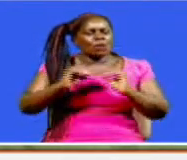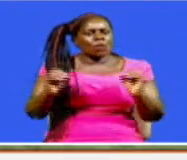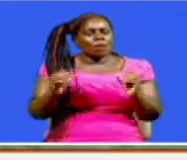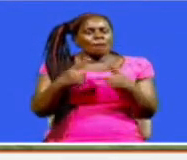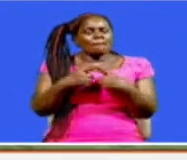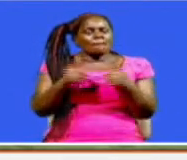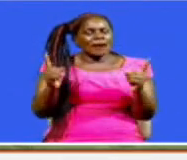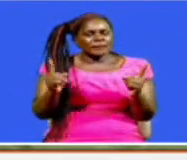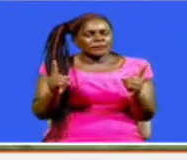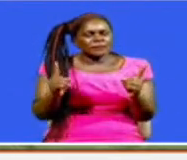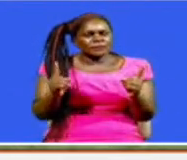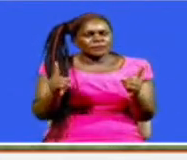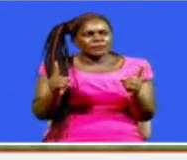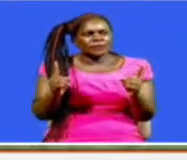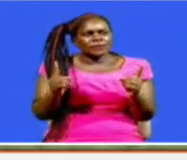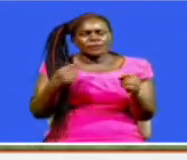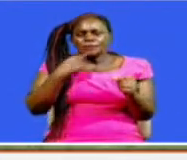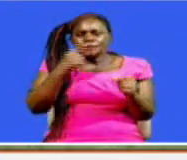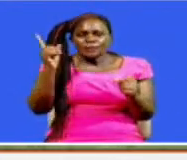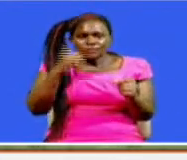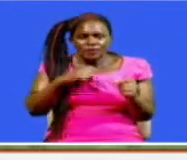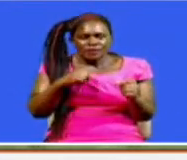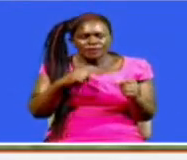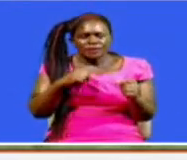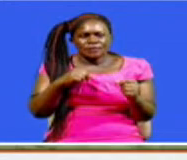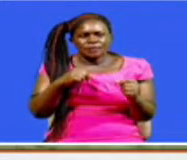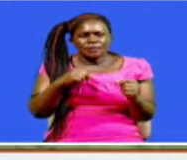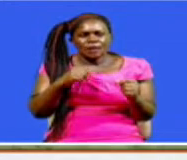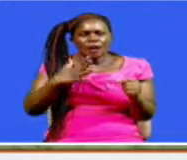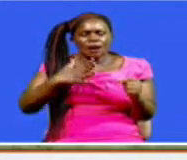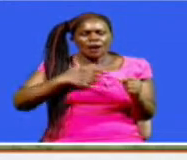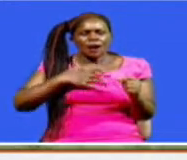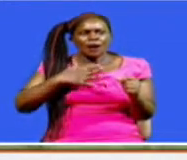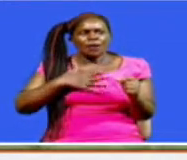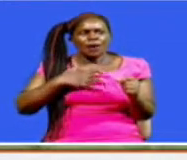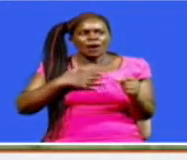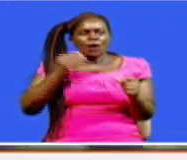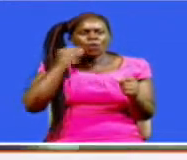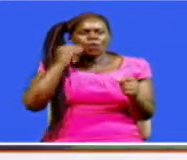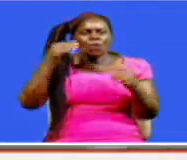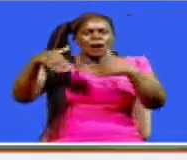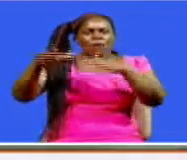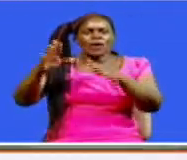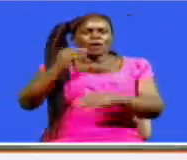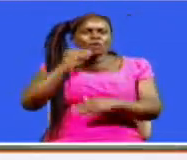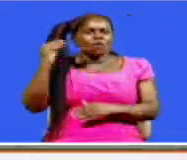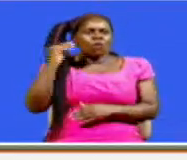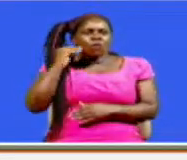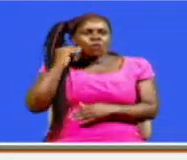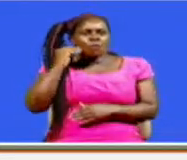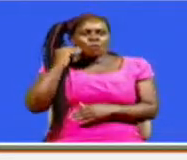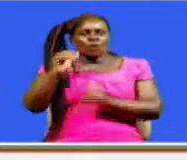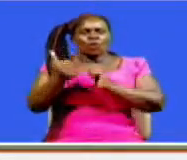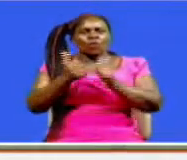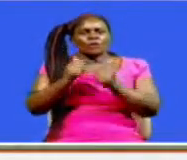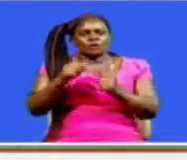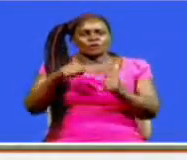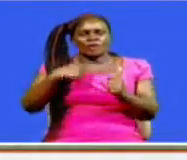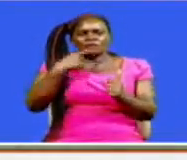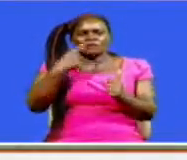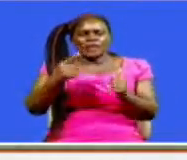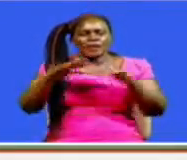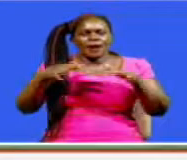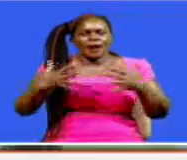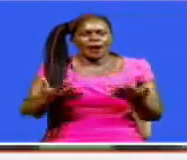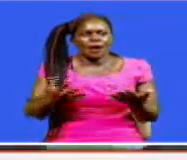and having said that, I mean, this is our home away from home. So I think we've mentioned